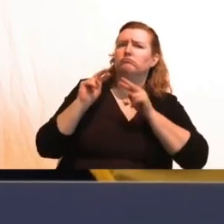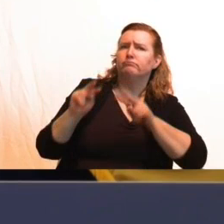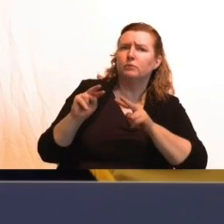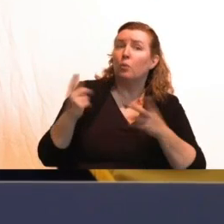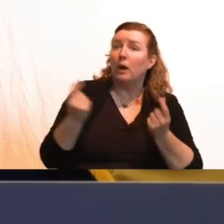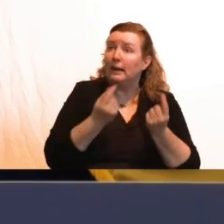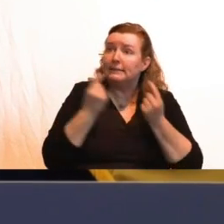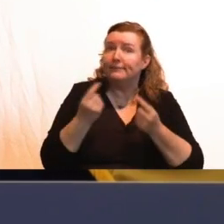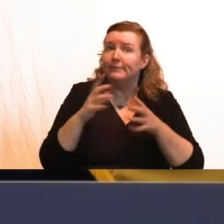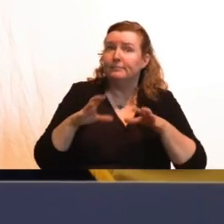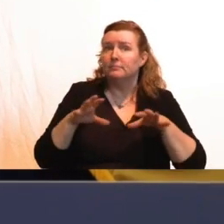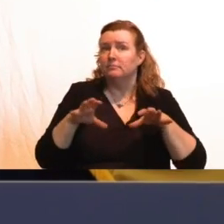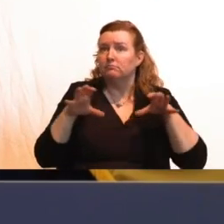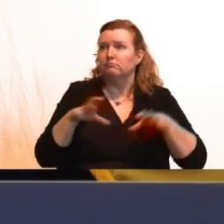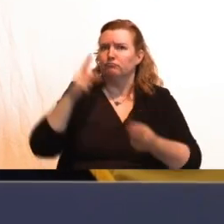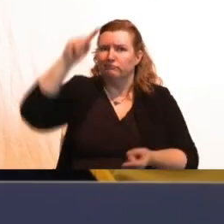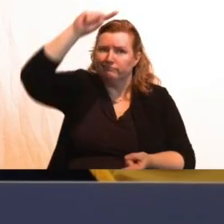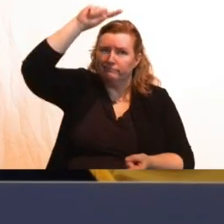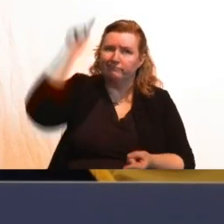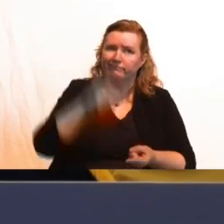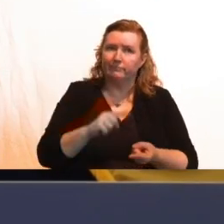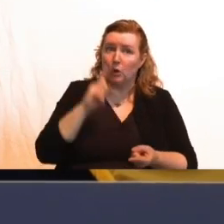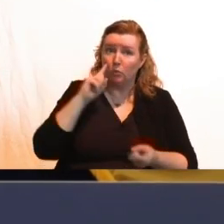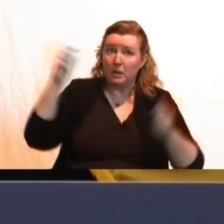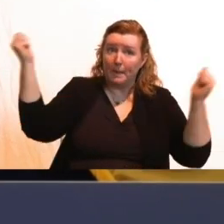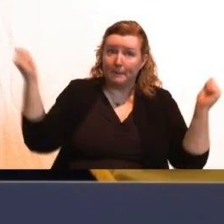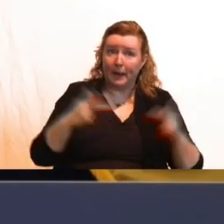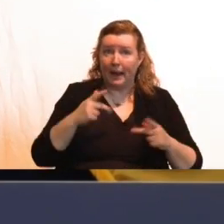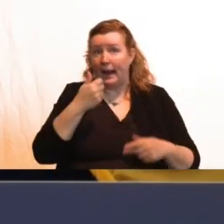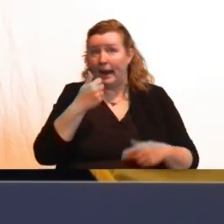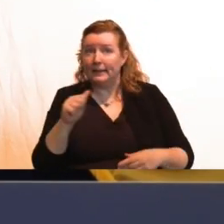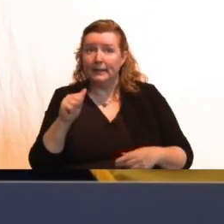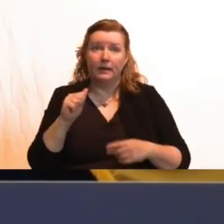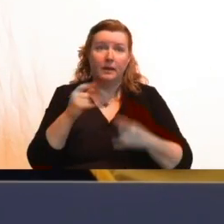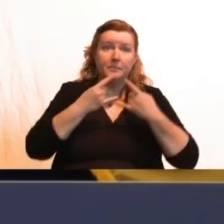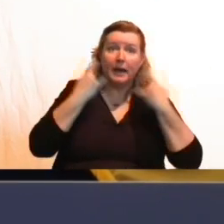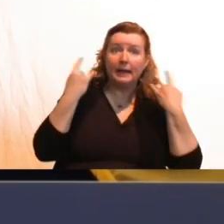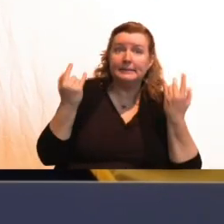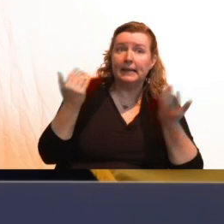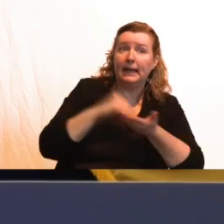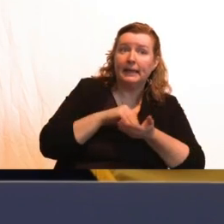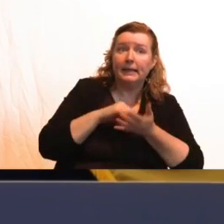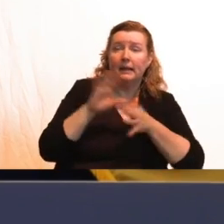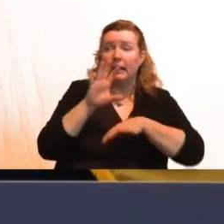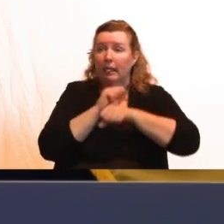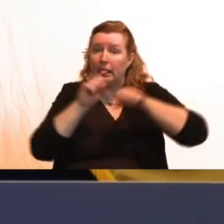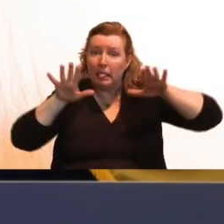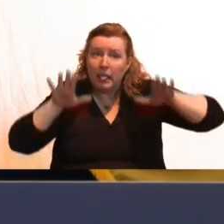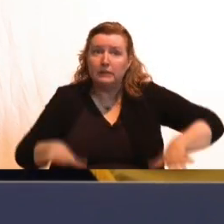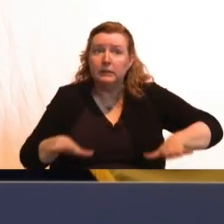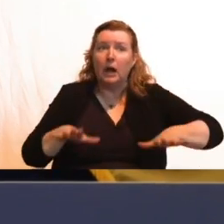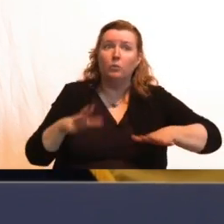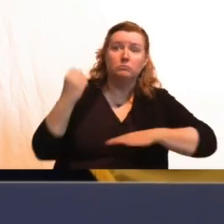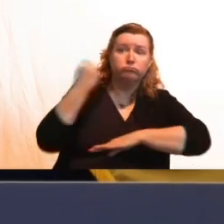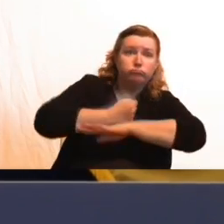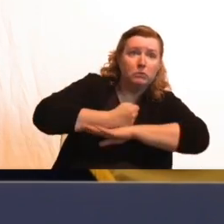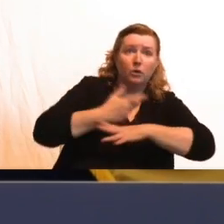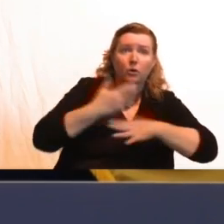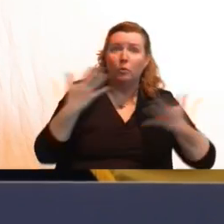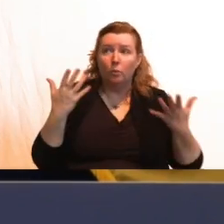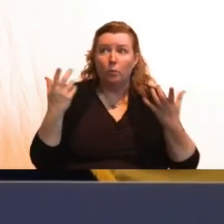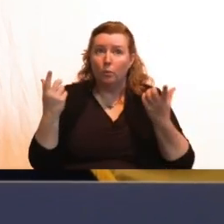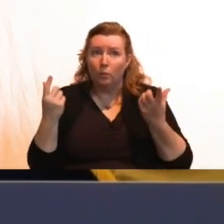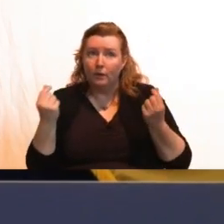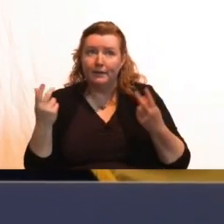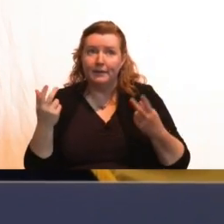lockdown restrictions in a relatively small surge? Colonel, since you're head of OEM, what was the condition of the pandemic response plan